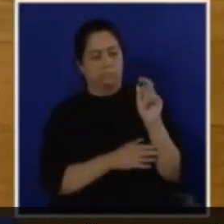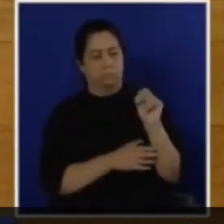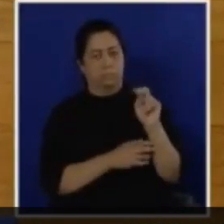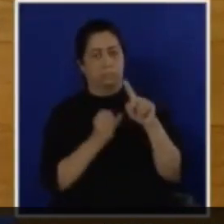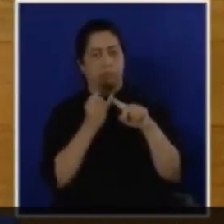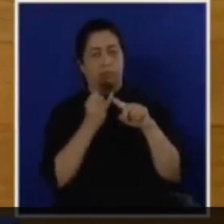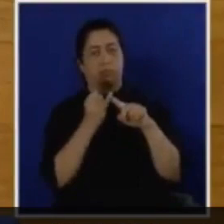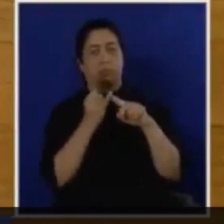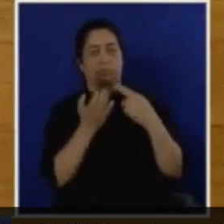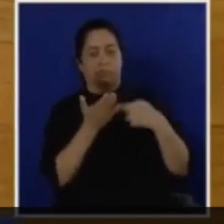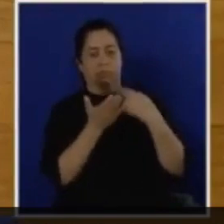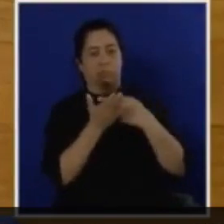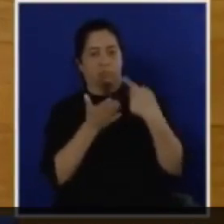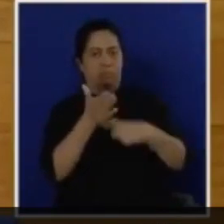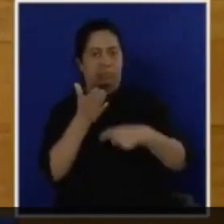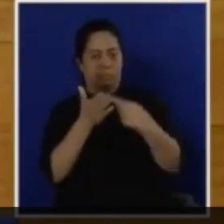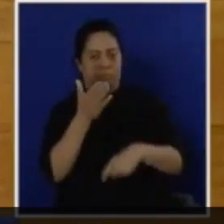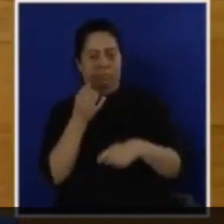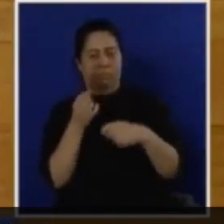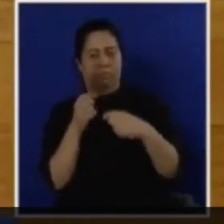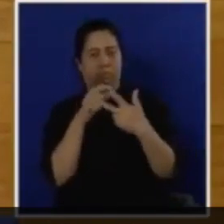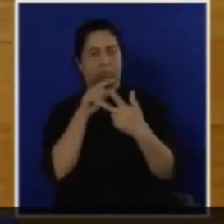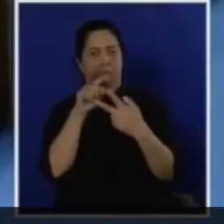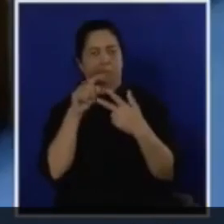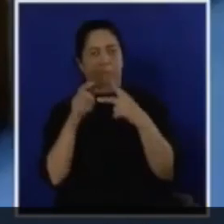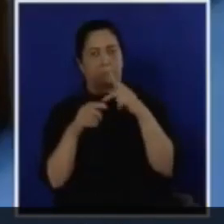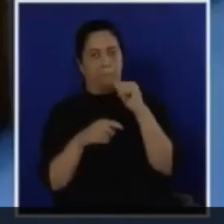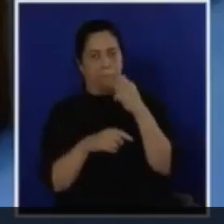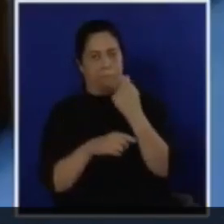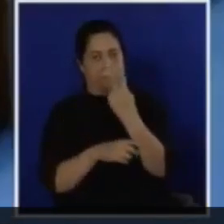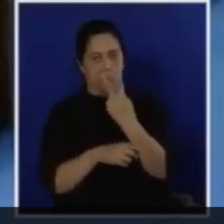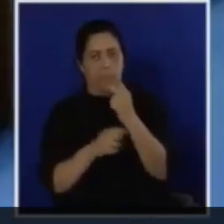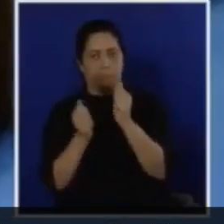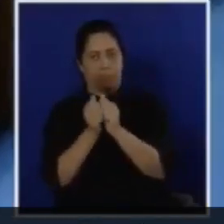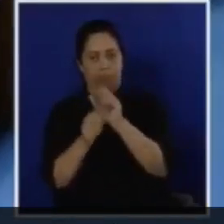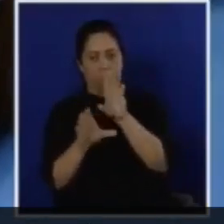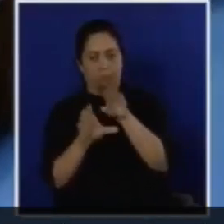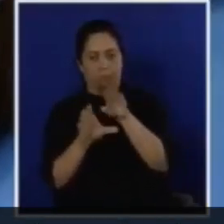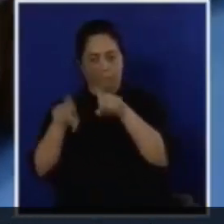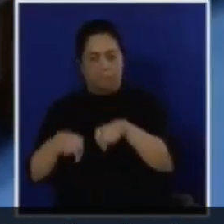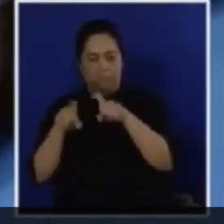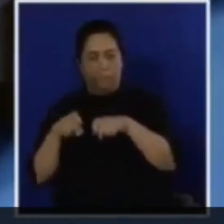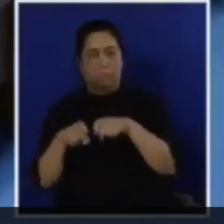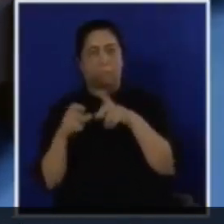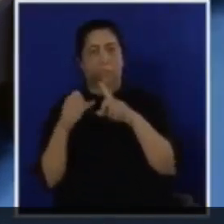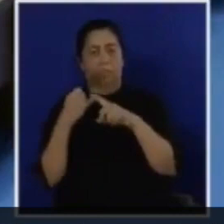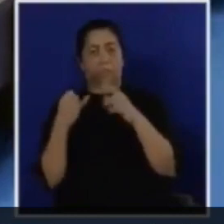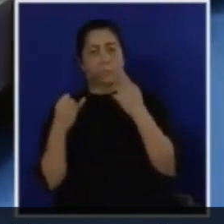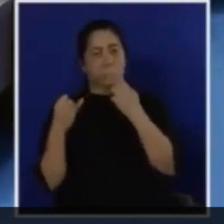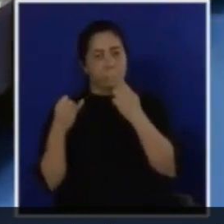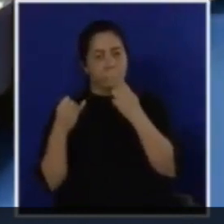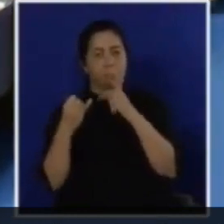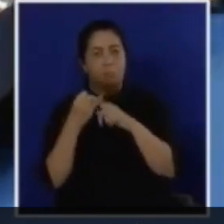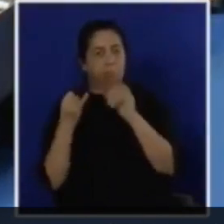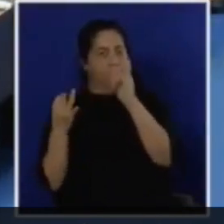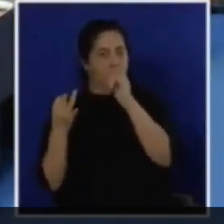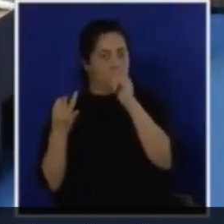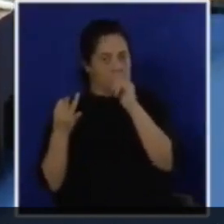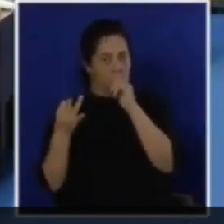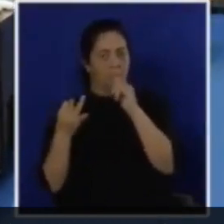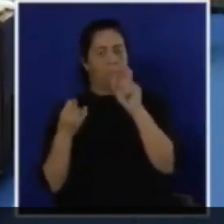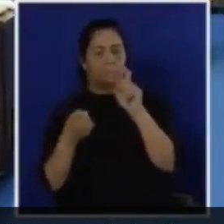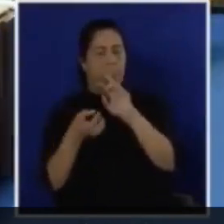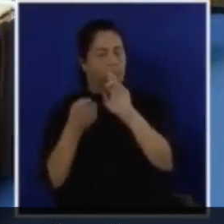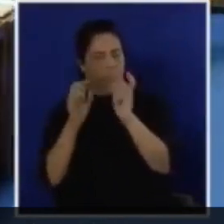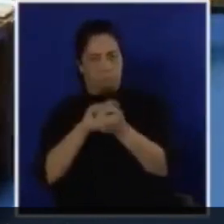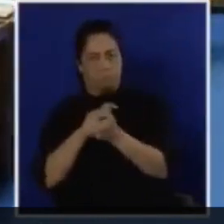rice tariffication, and package 2, they include the mining, alcohol, and tobacco tax increase,